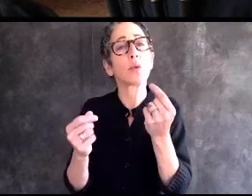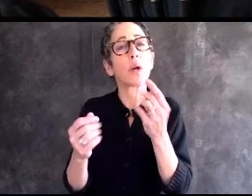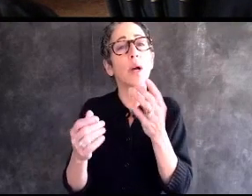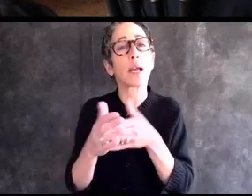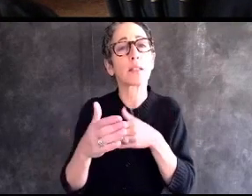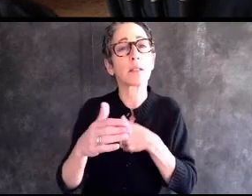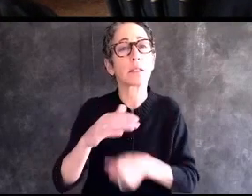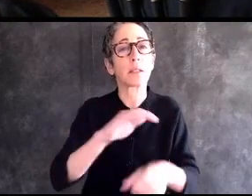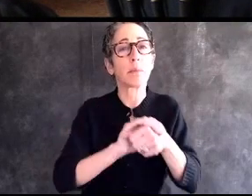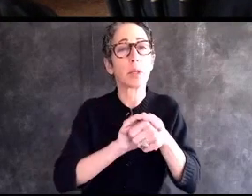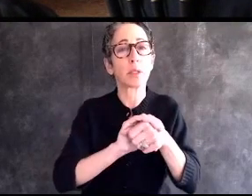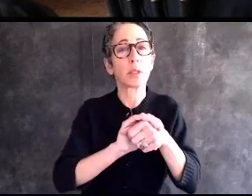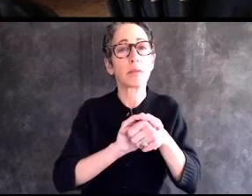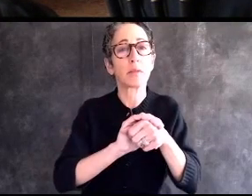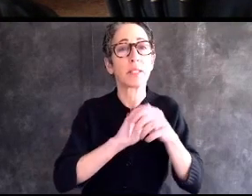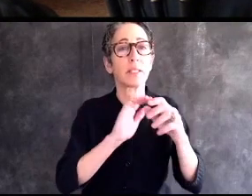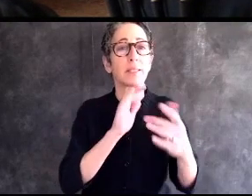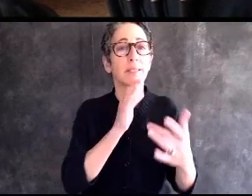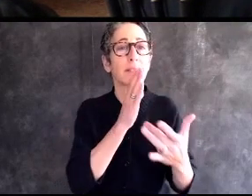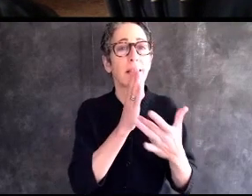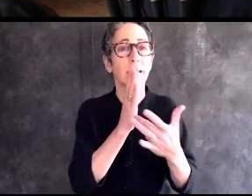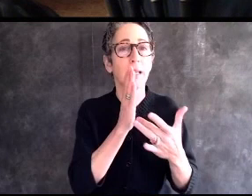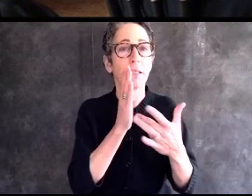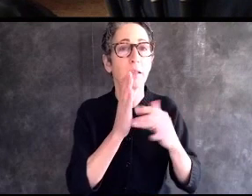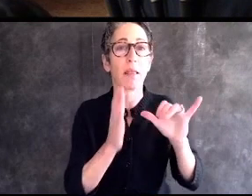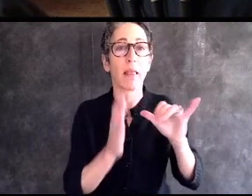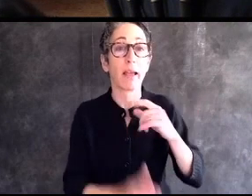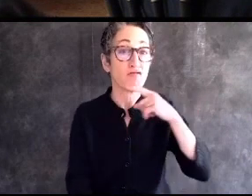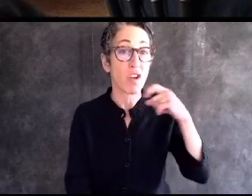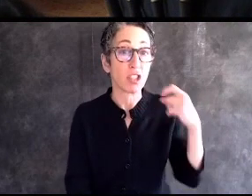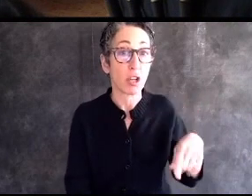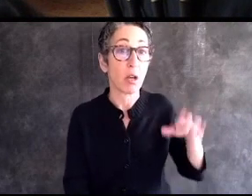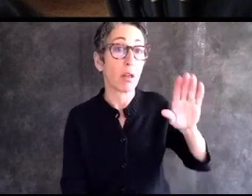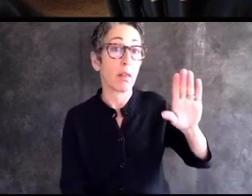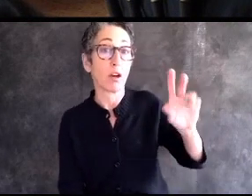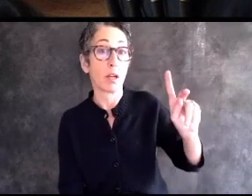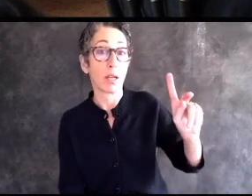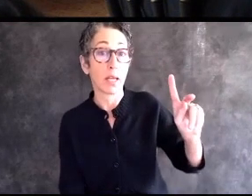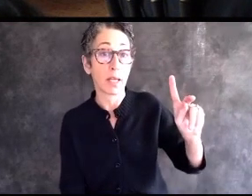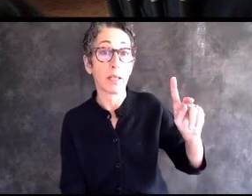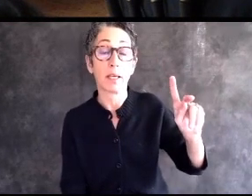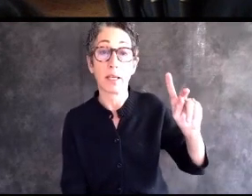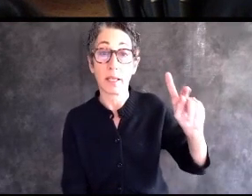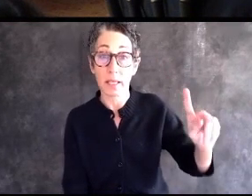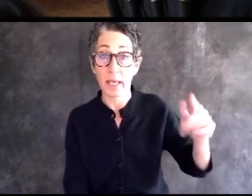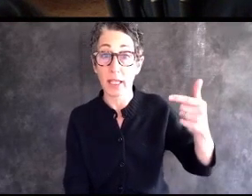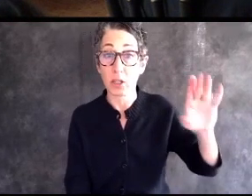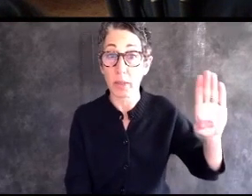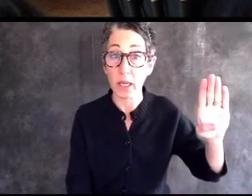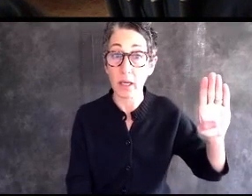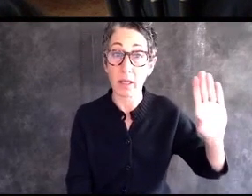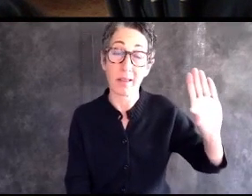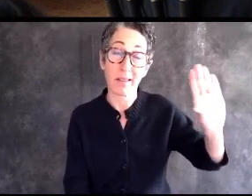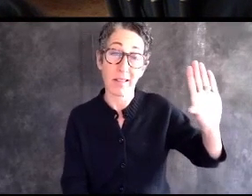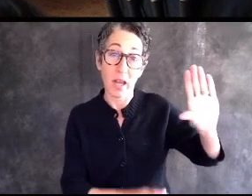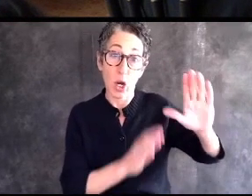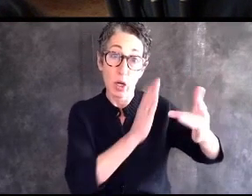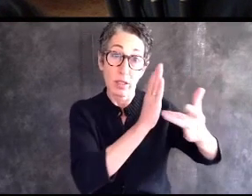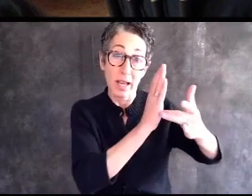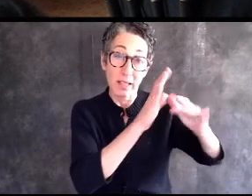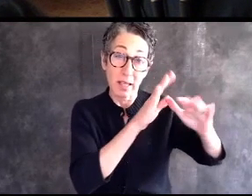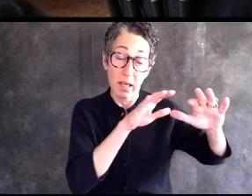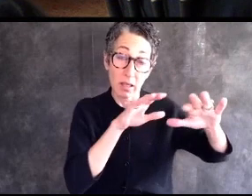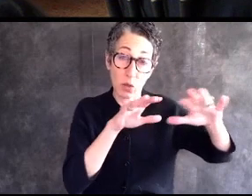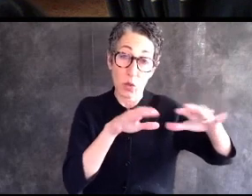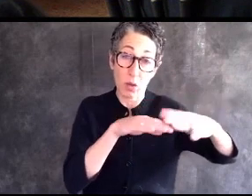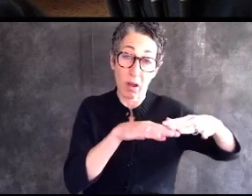Russia's post-KGB on the US and even sometimes internally in our own borders, as an individual, when all